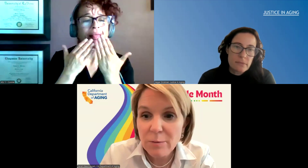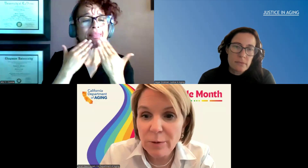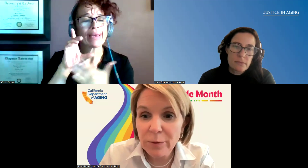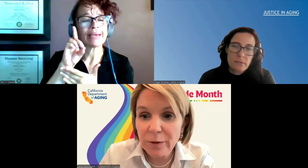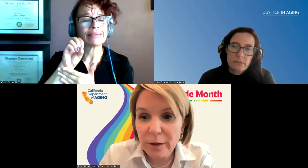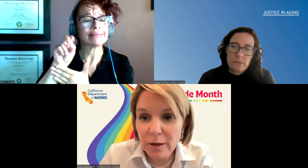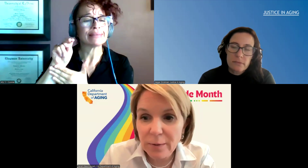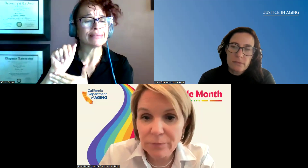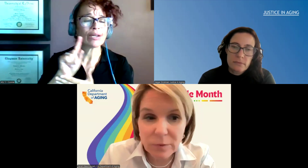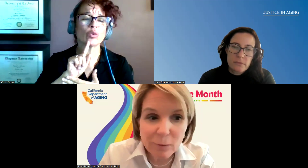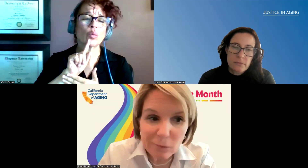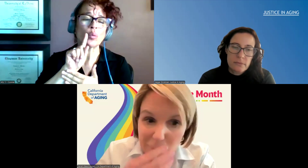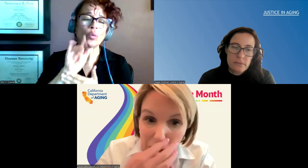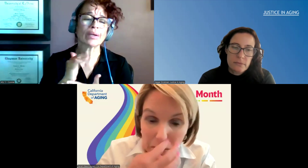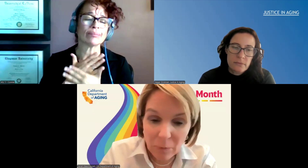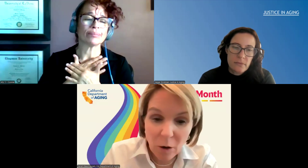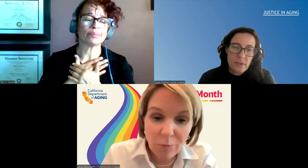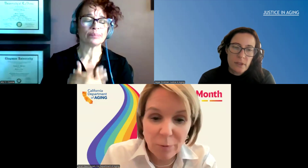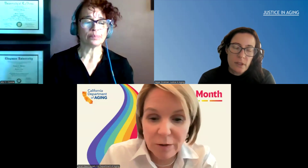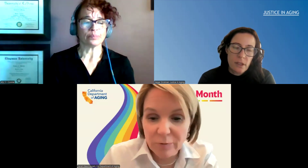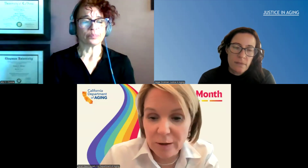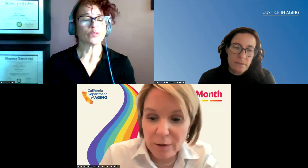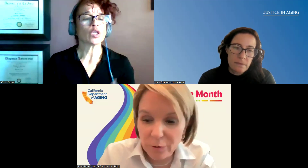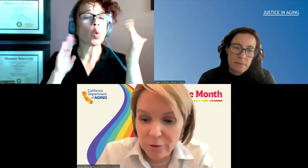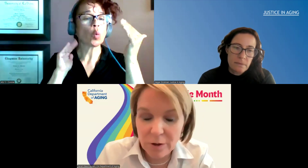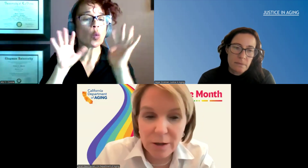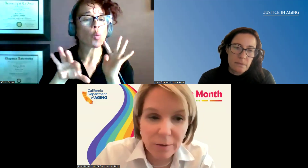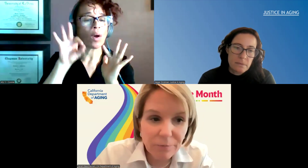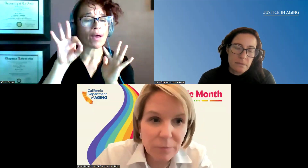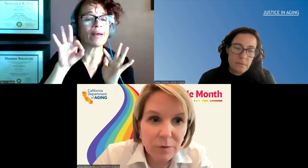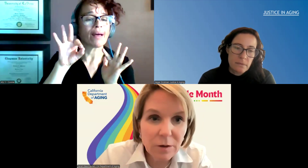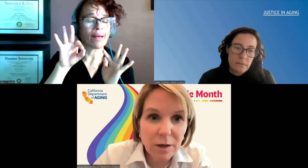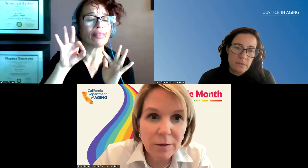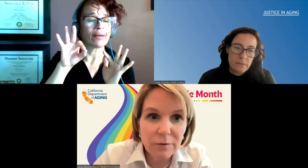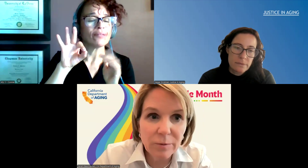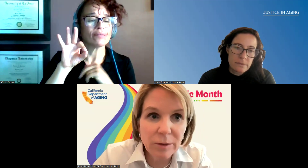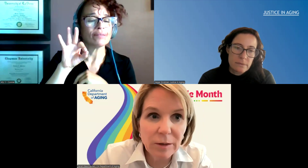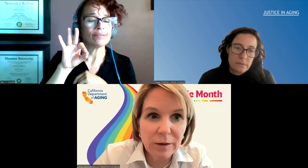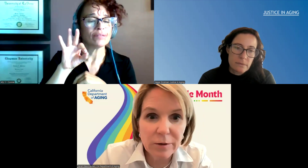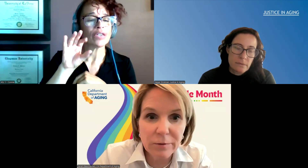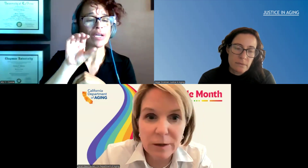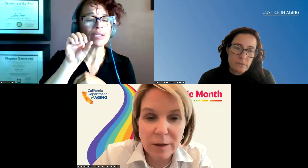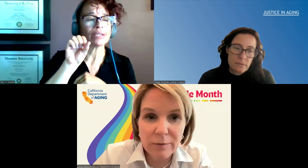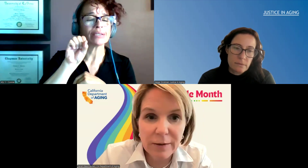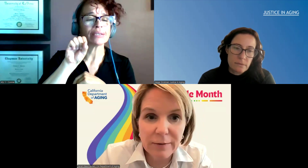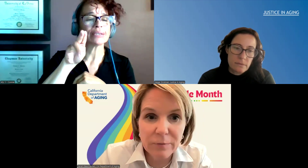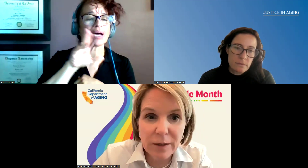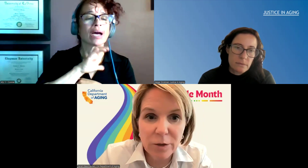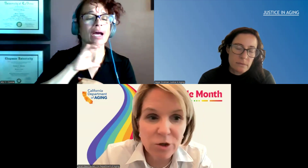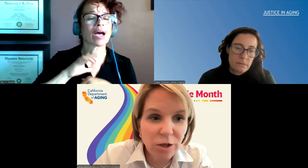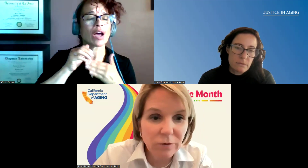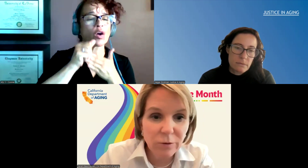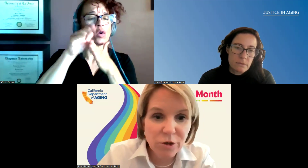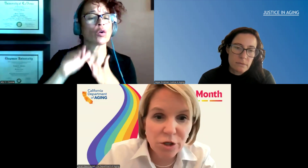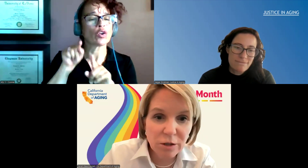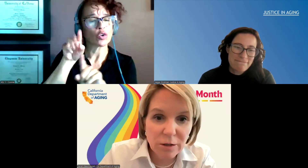Adina. But really hope that we can find another subcommittee leader like